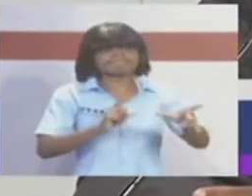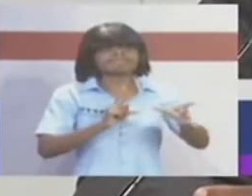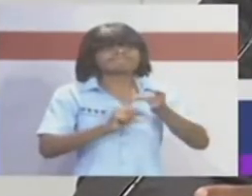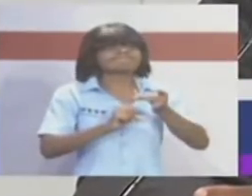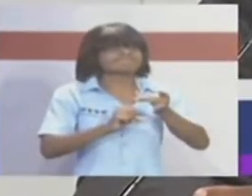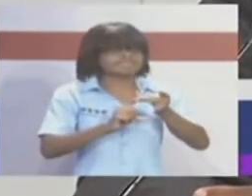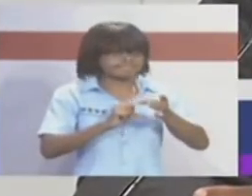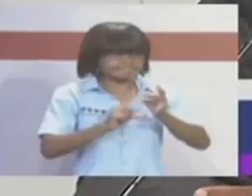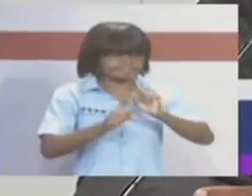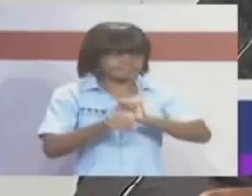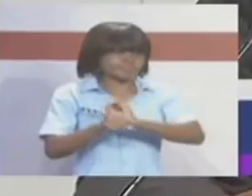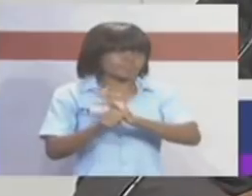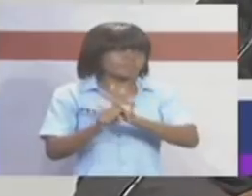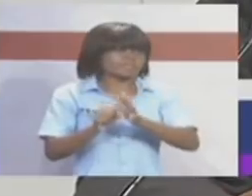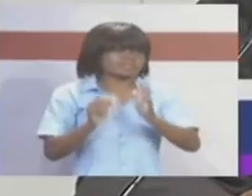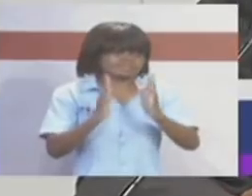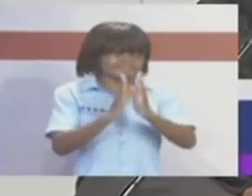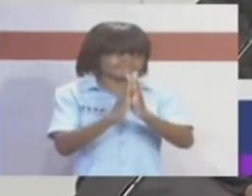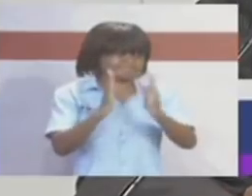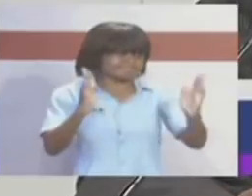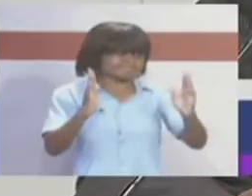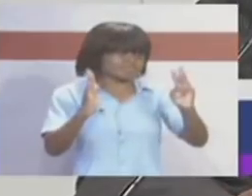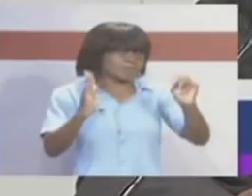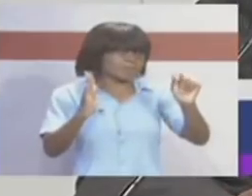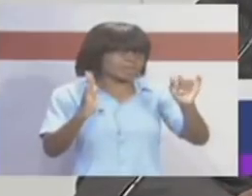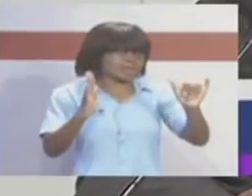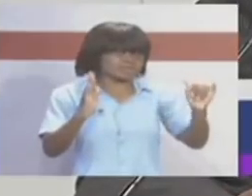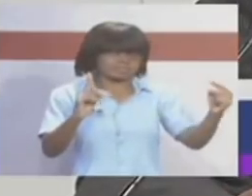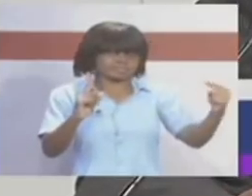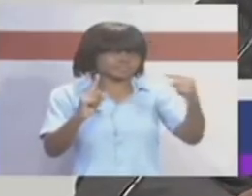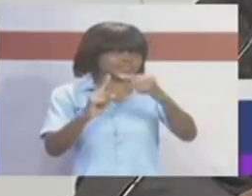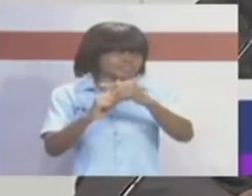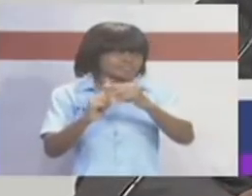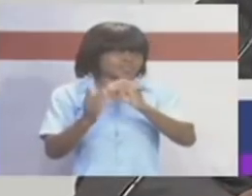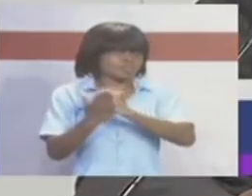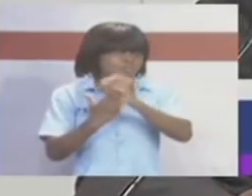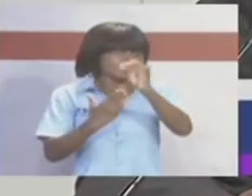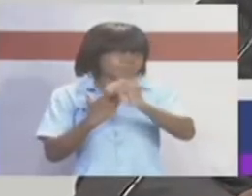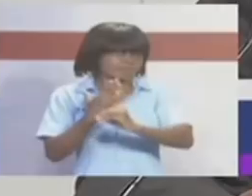May to October. And the